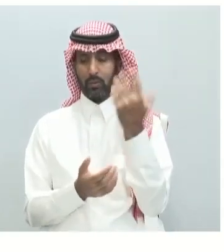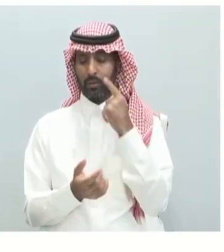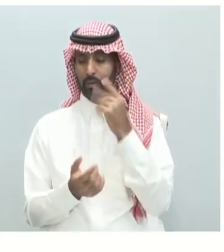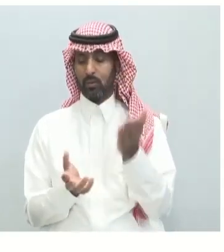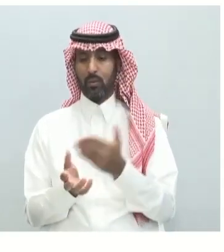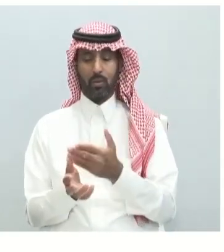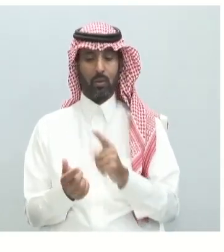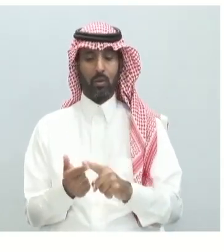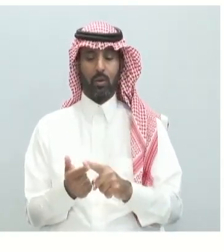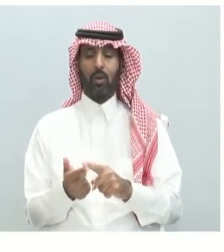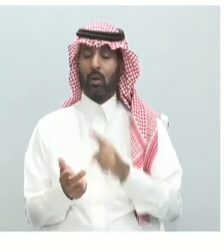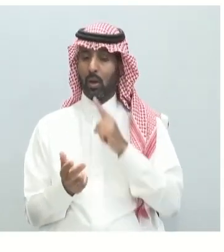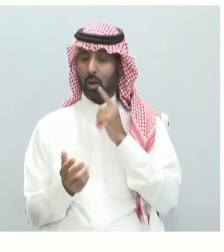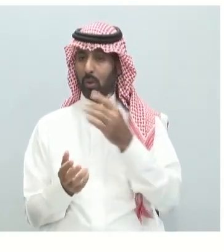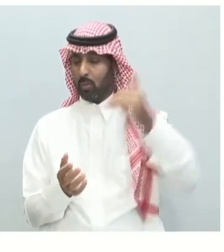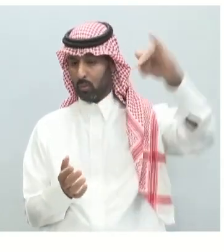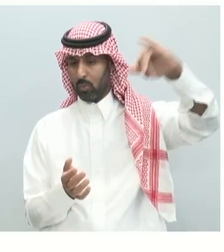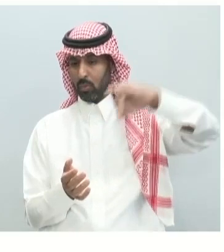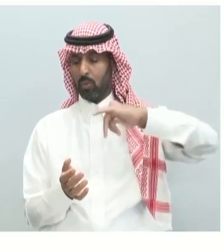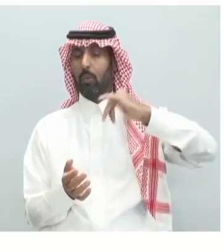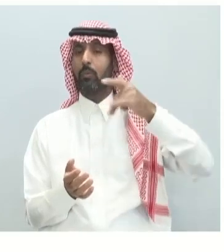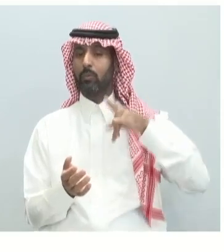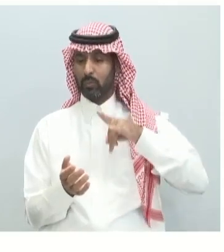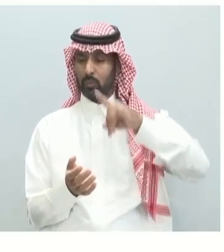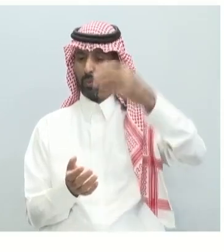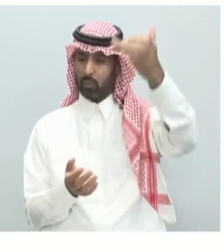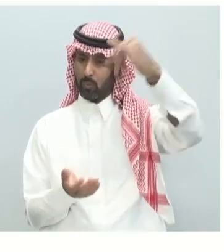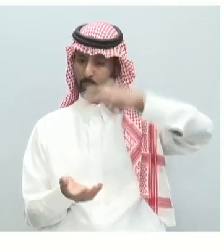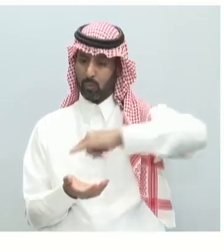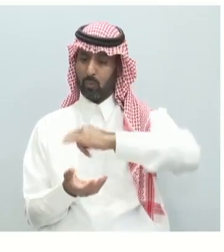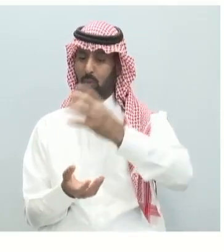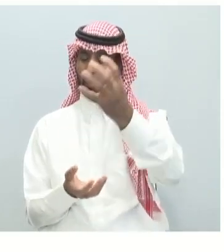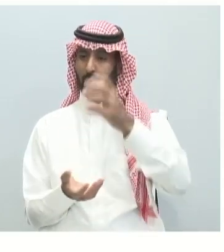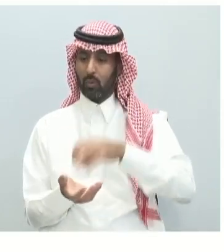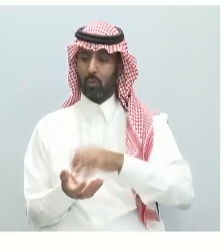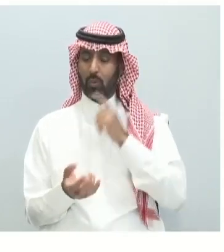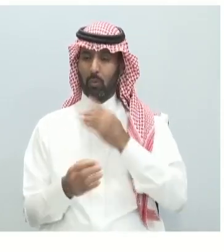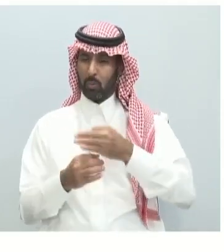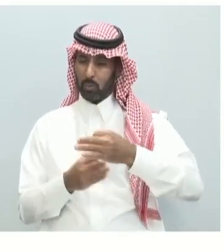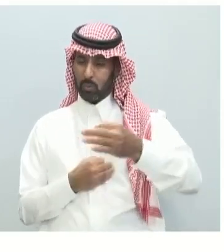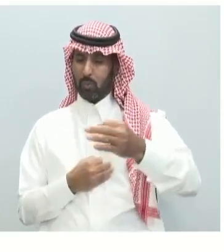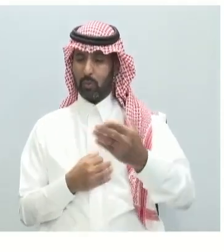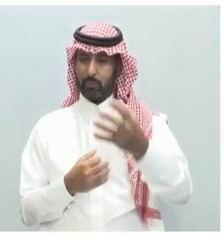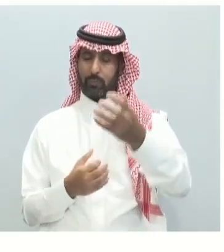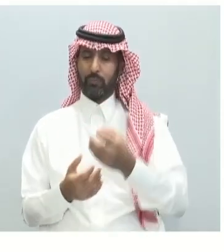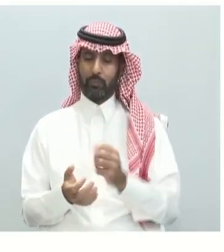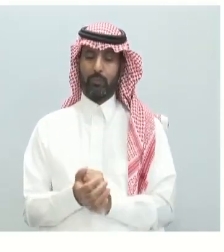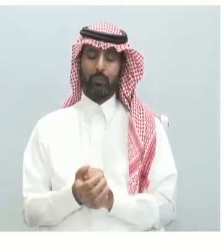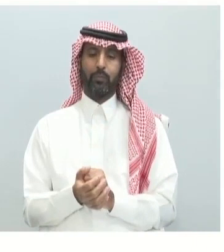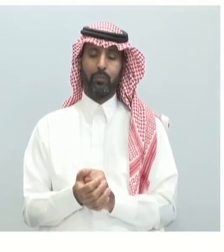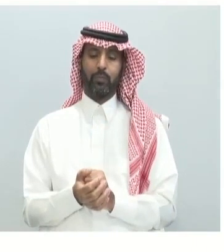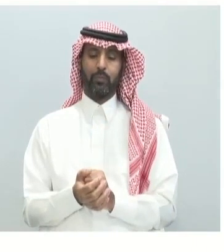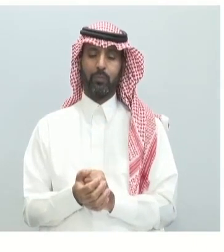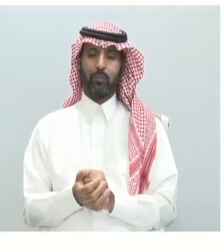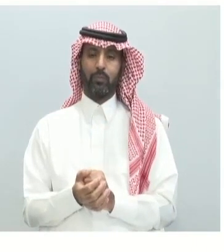from far away. Again, number one, one problem with organic fruits and vegetables is that